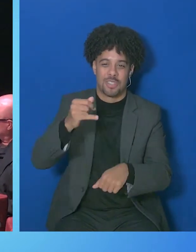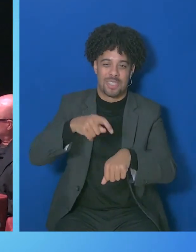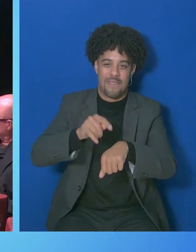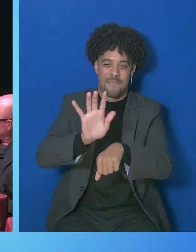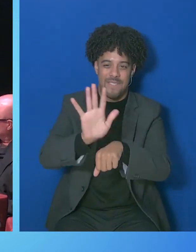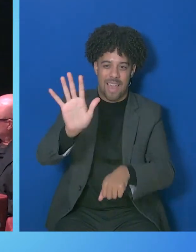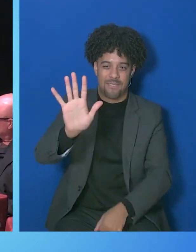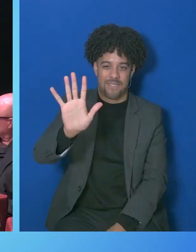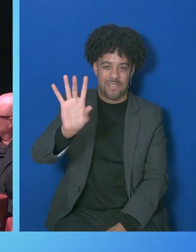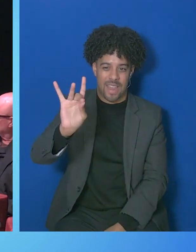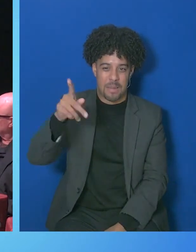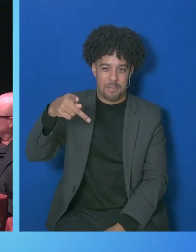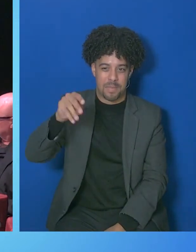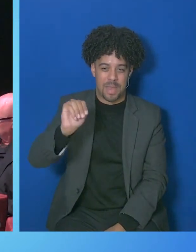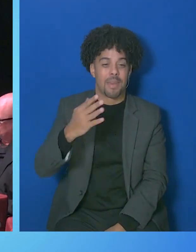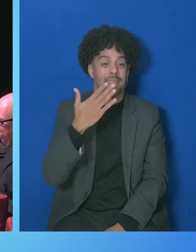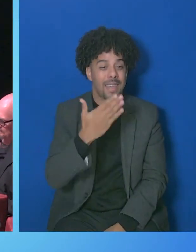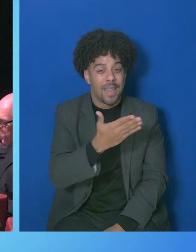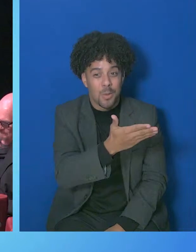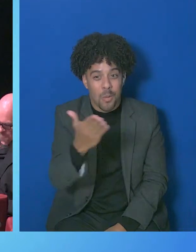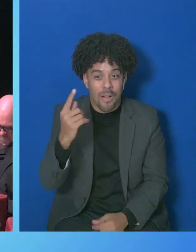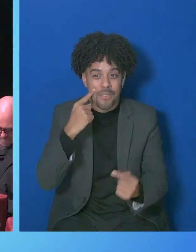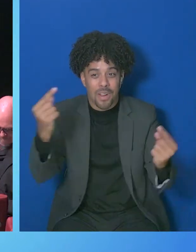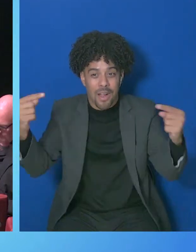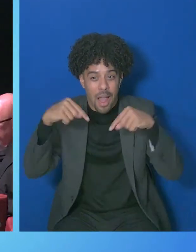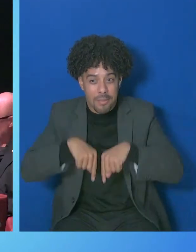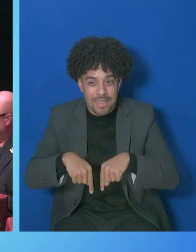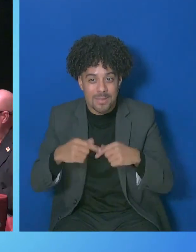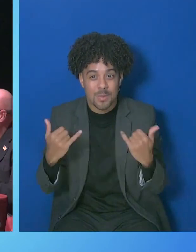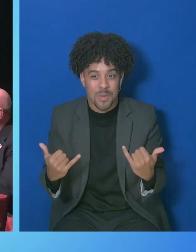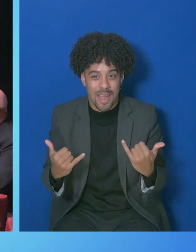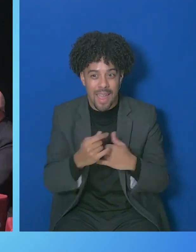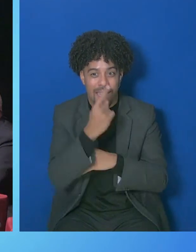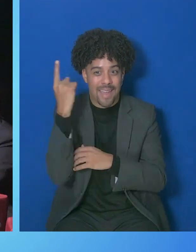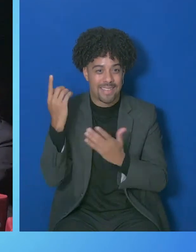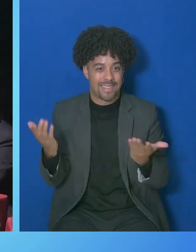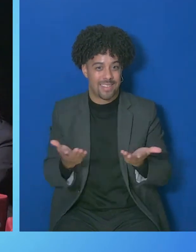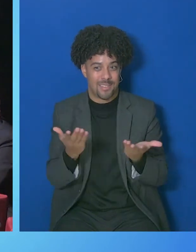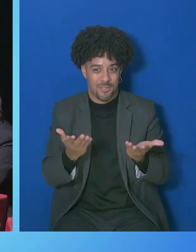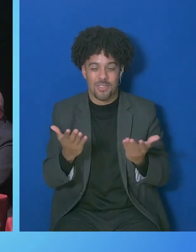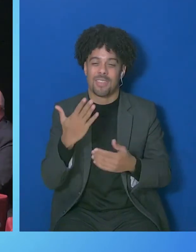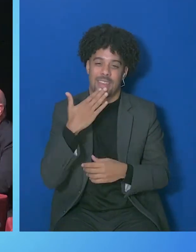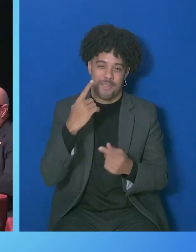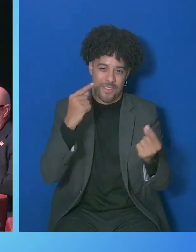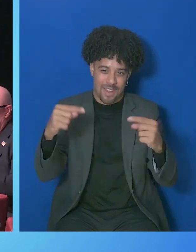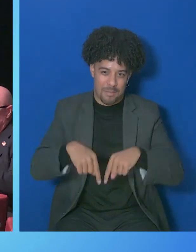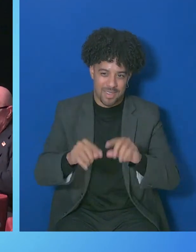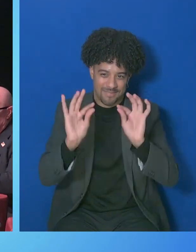5:58 p.m. Thank you, everyone who attended today. I appreciate you being here.